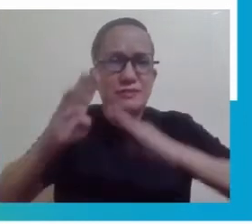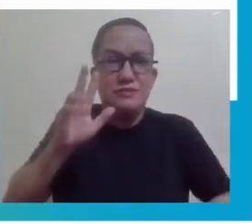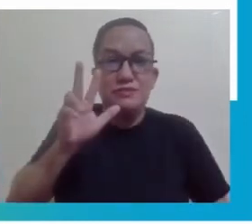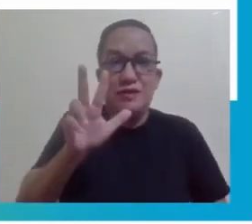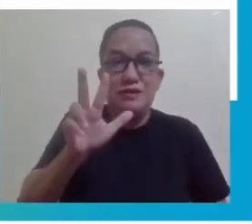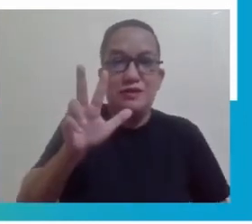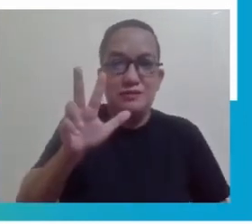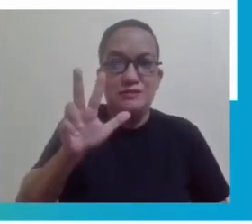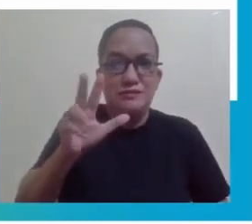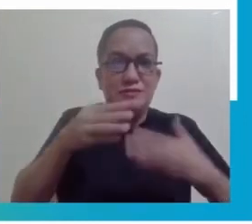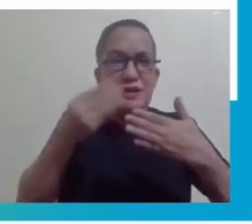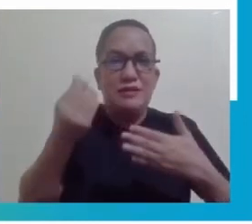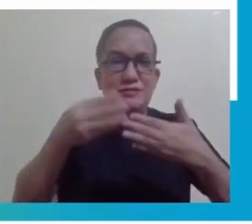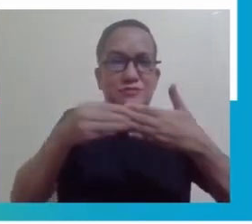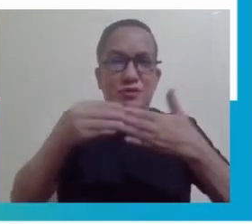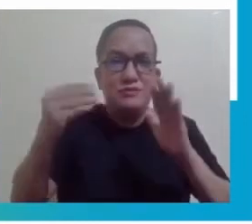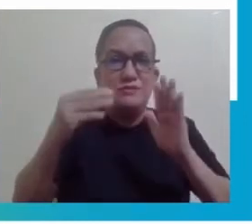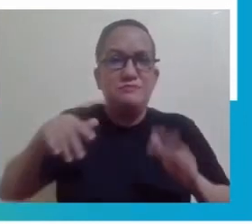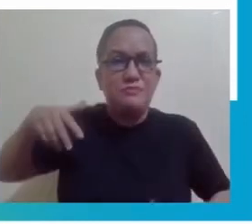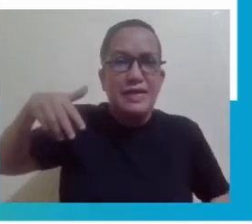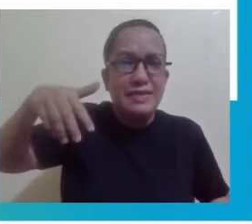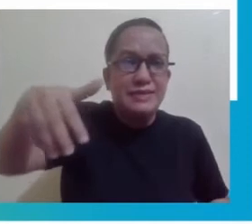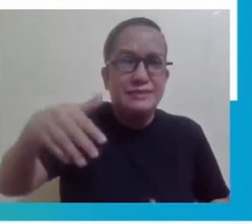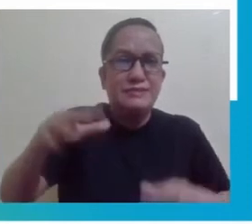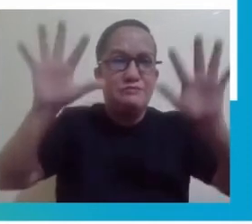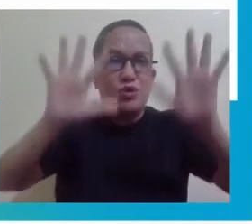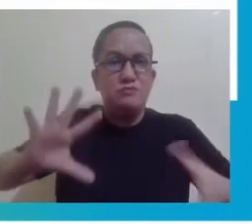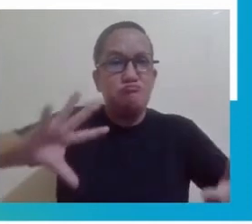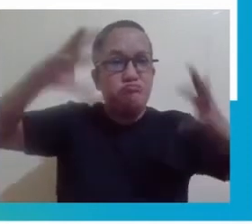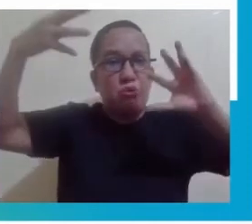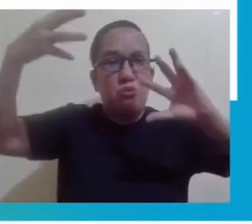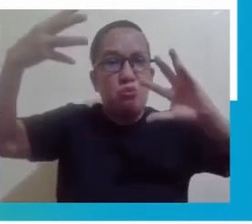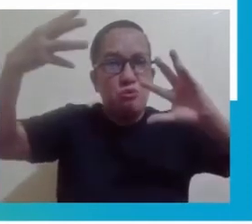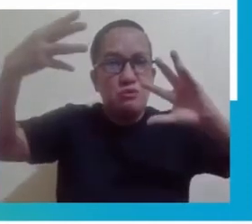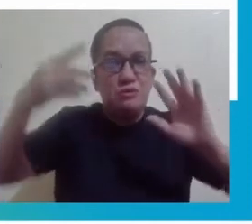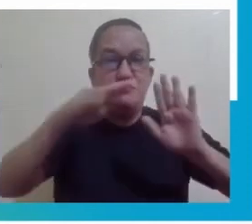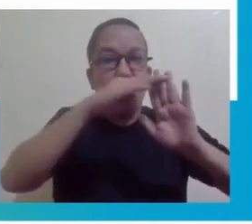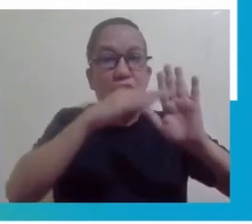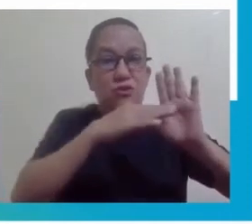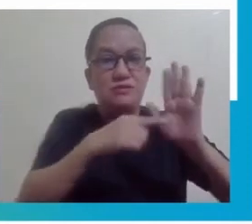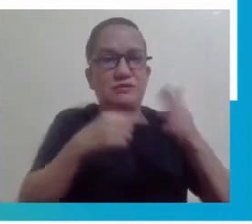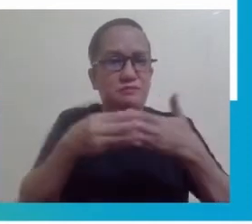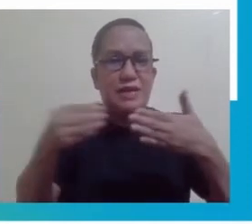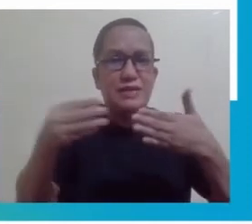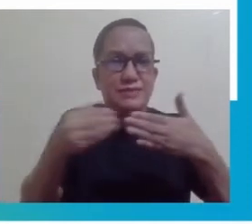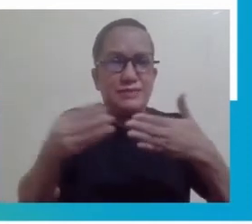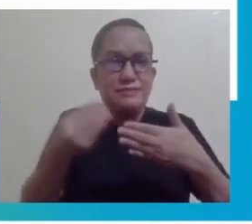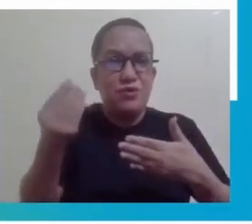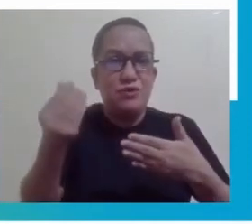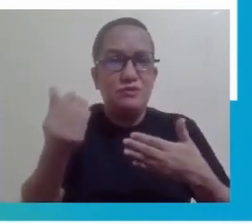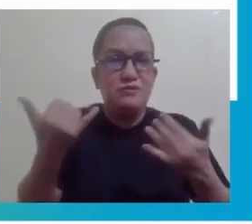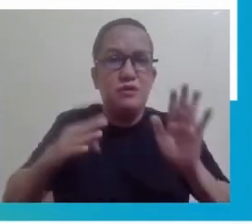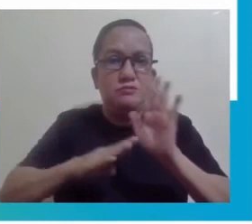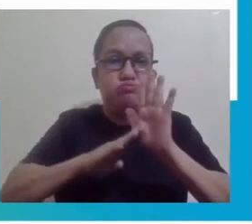$20 billion, climate finance $80 billion are also impacting the national debt and inequality. Persecution